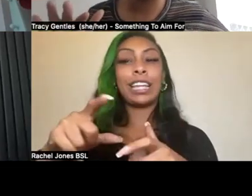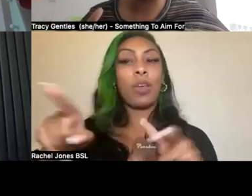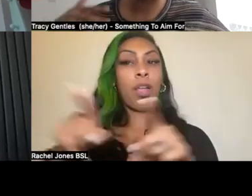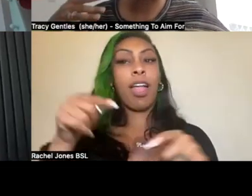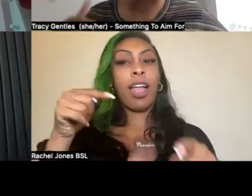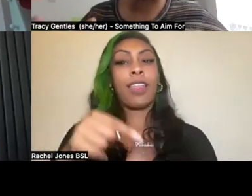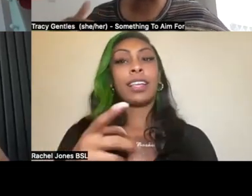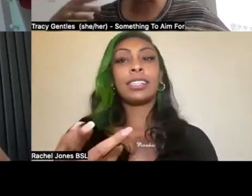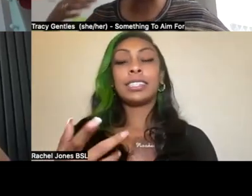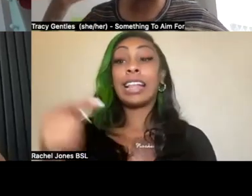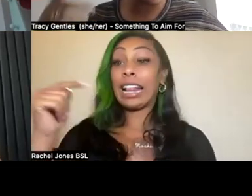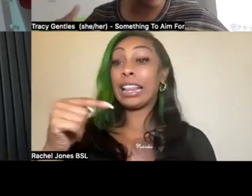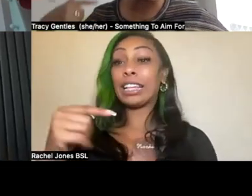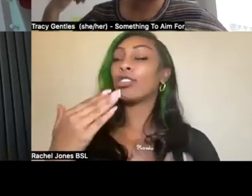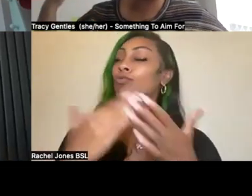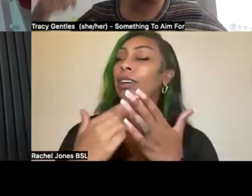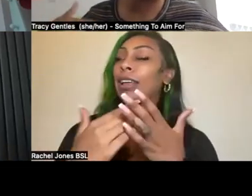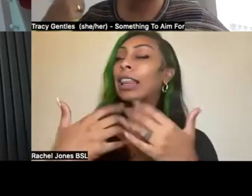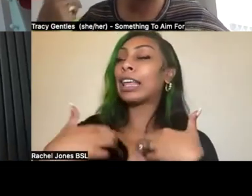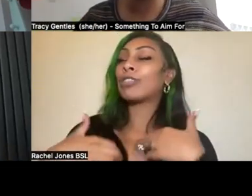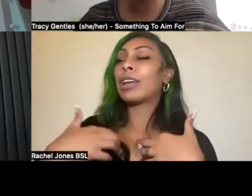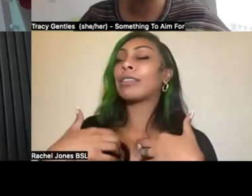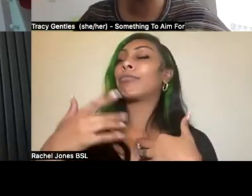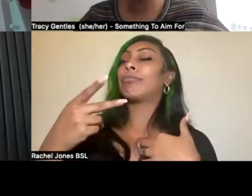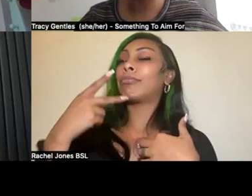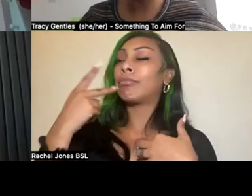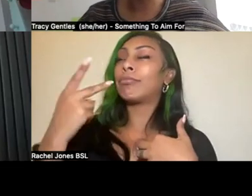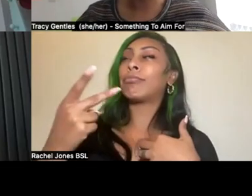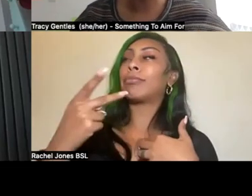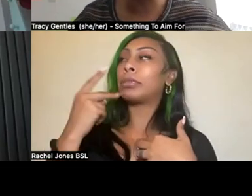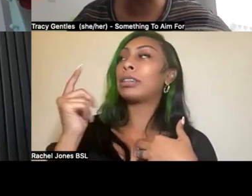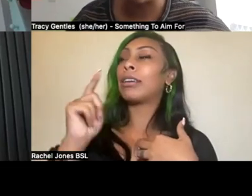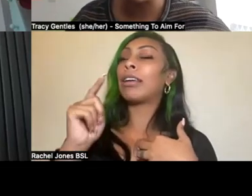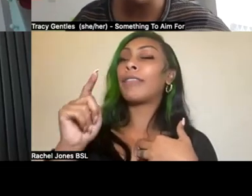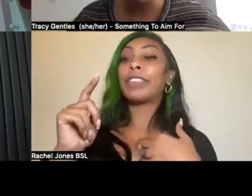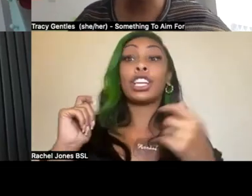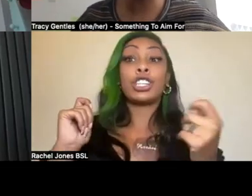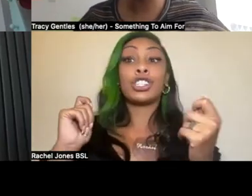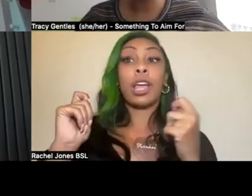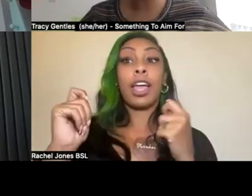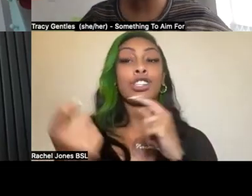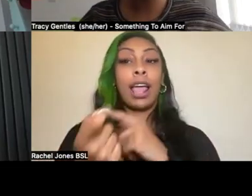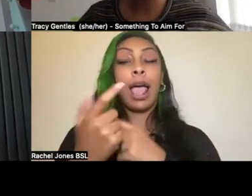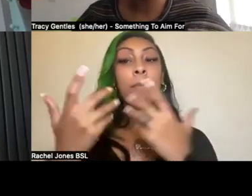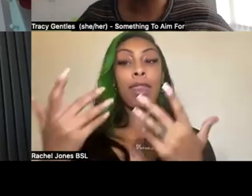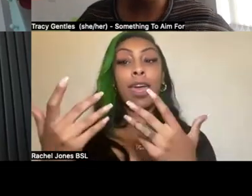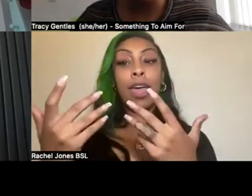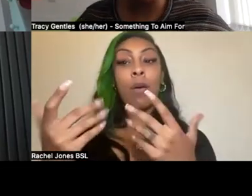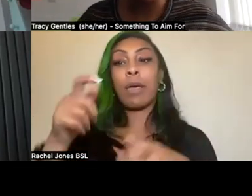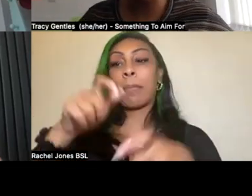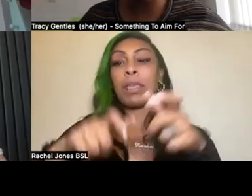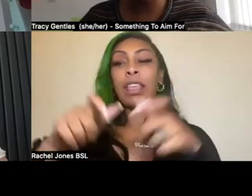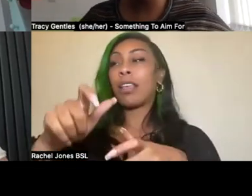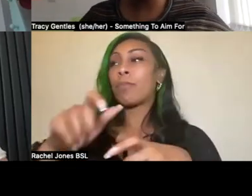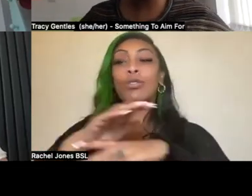think this has been really interesting. It's kept coming back because I think there is a change happening now. I think that people are no longer willing